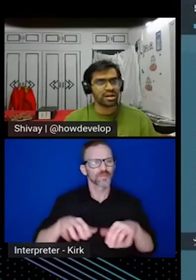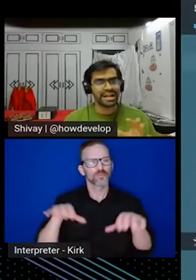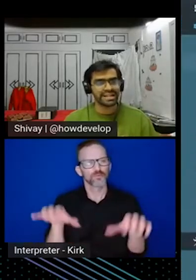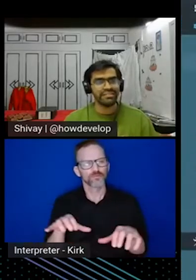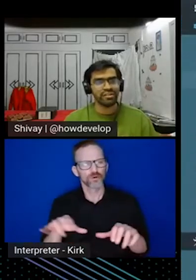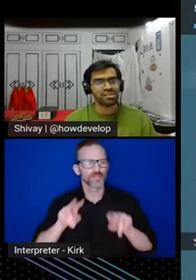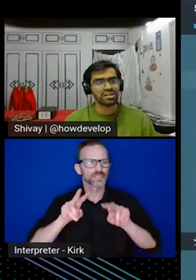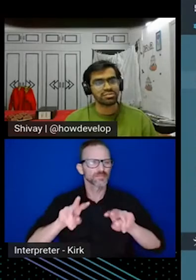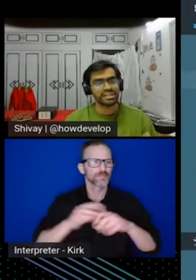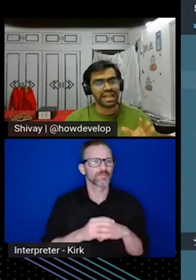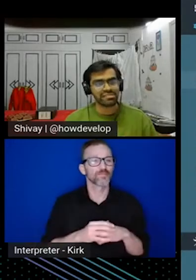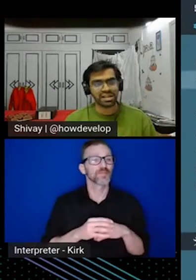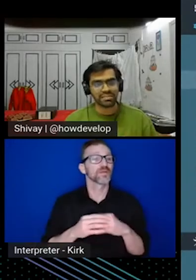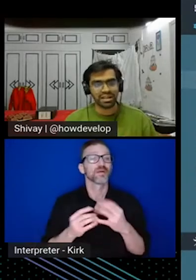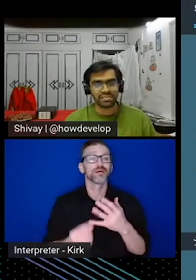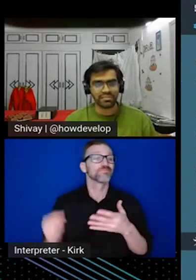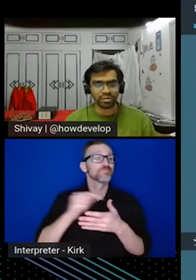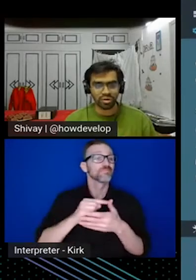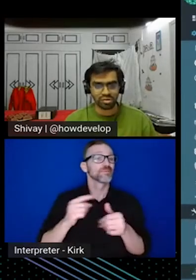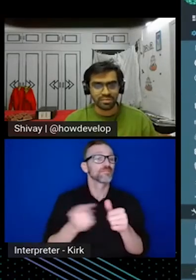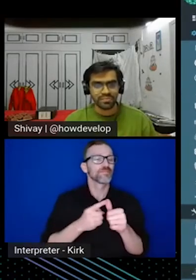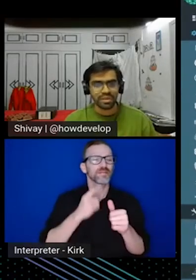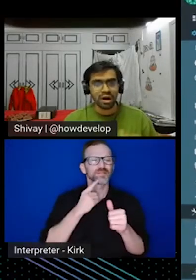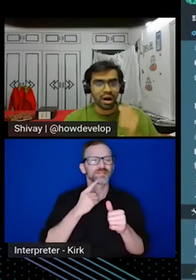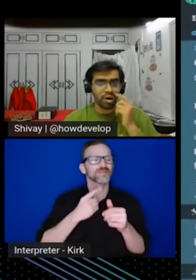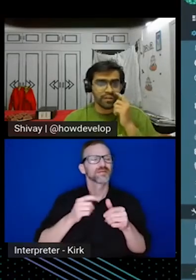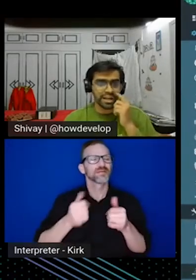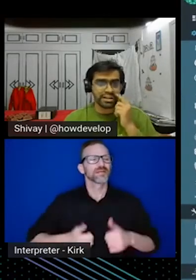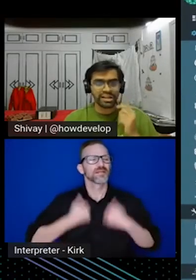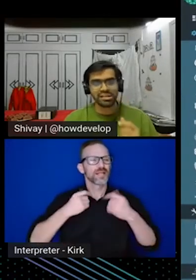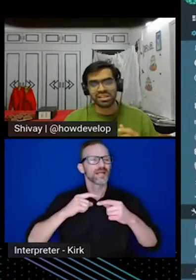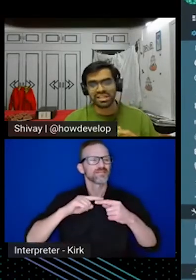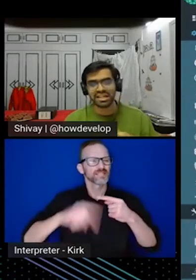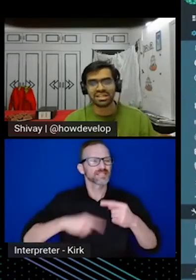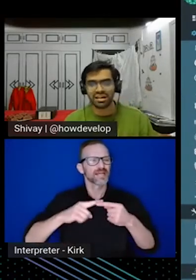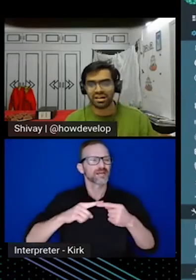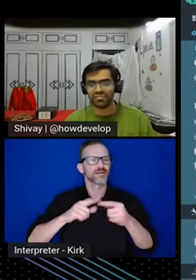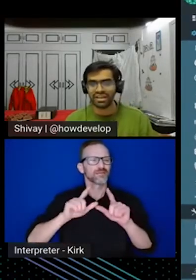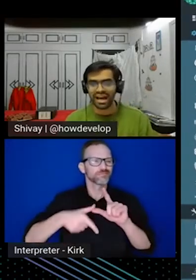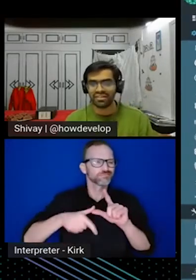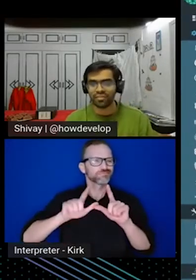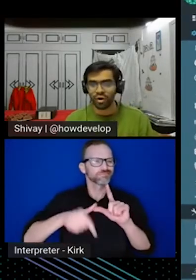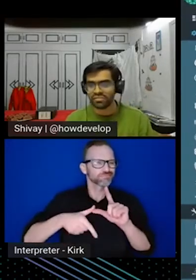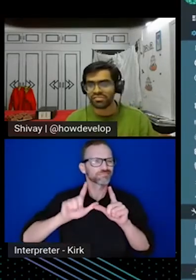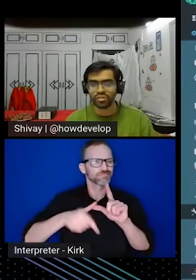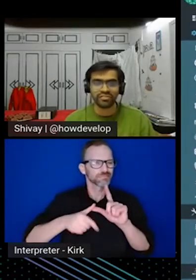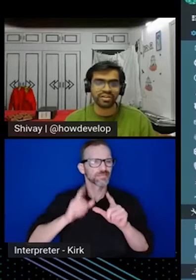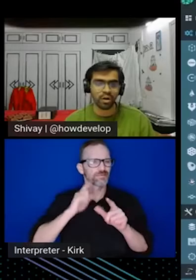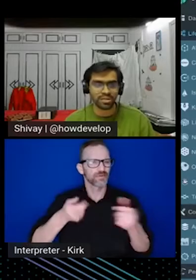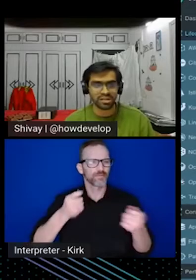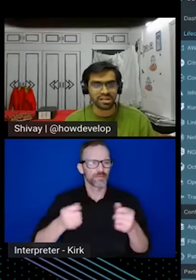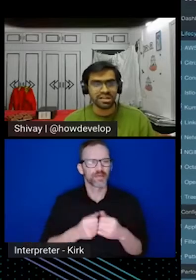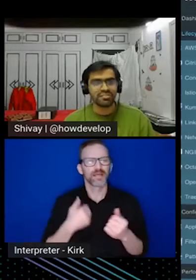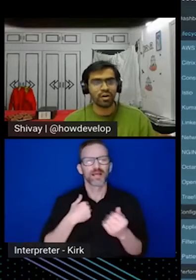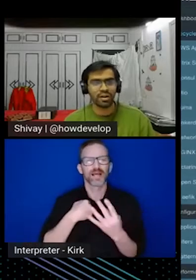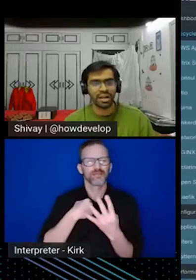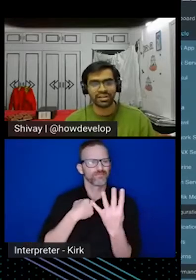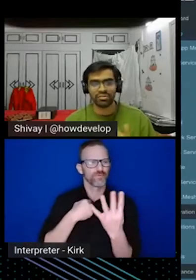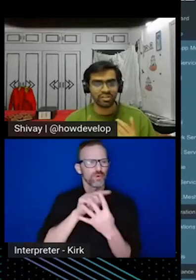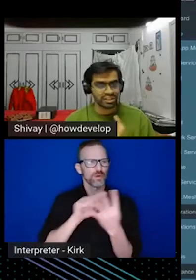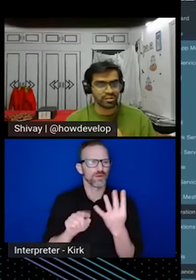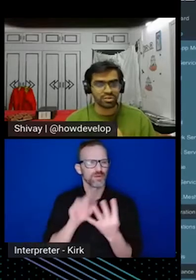go directly first to the lifecycle management for console. Over here, you can see that we have all of these 4 different options